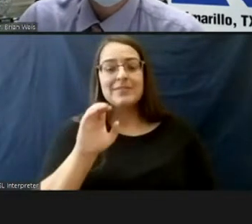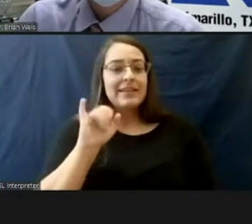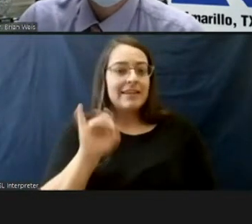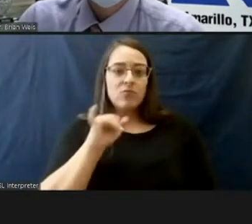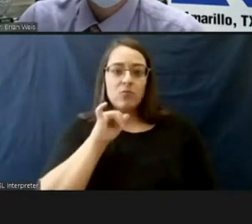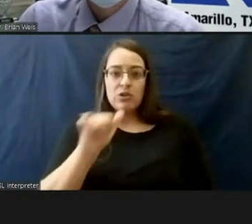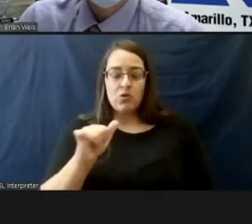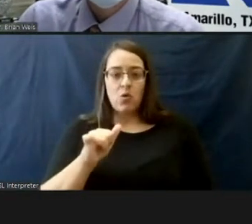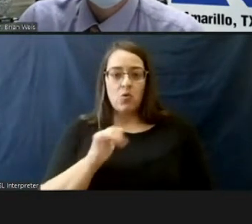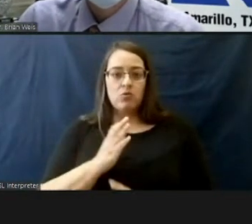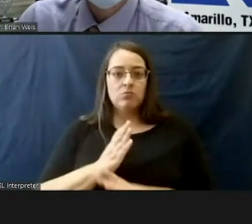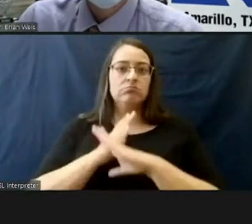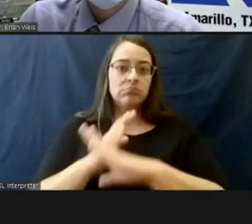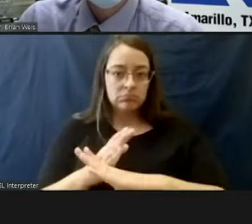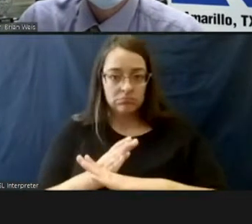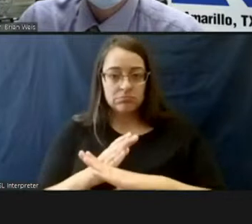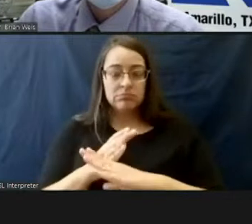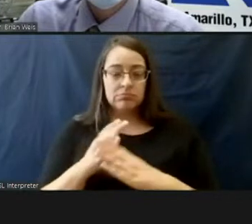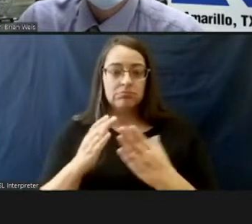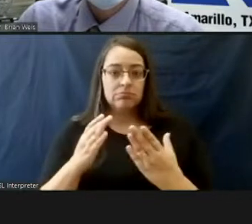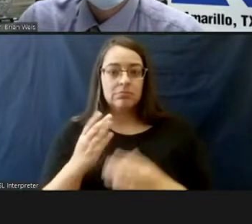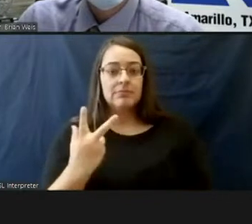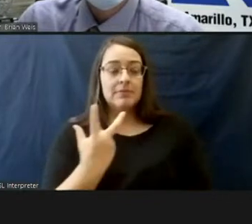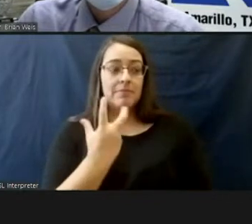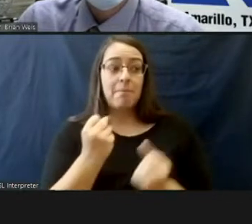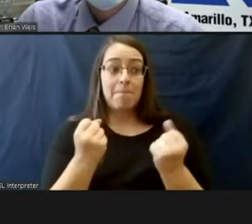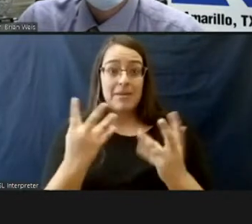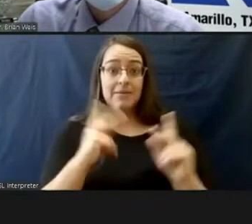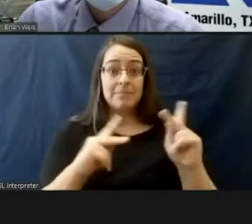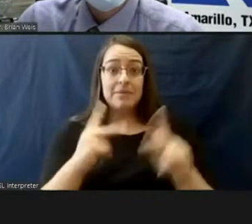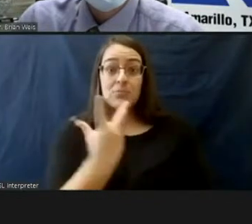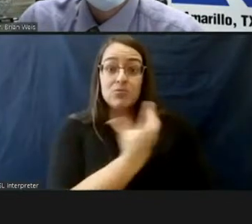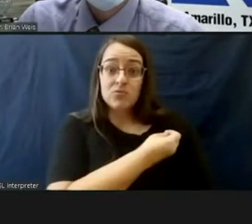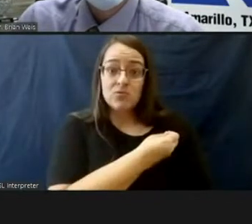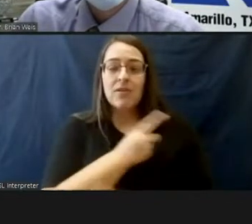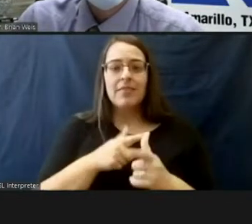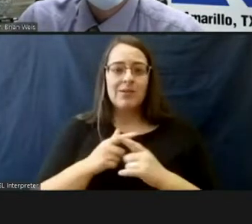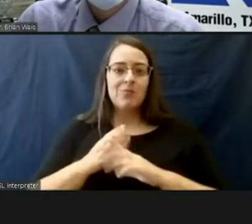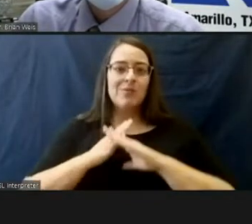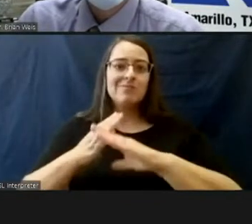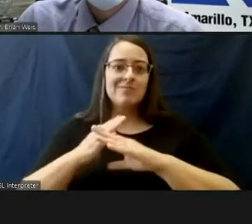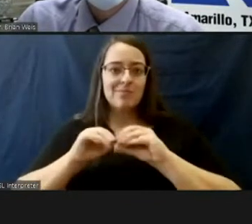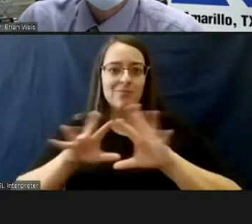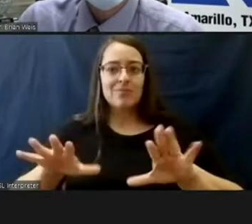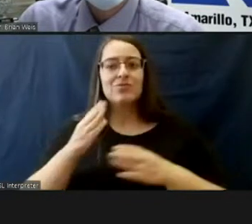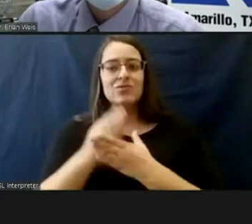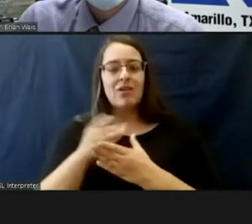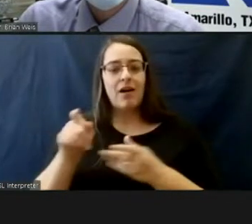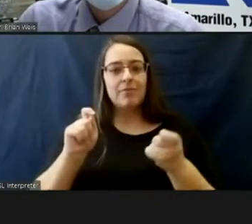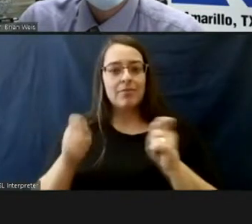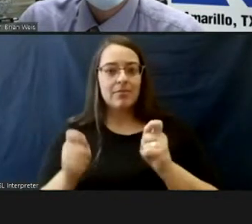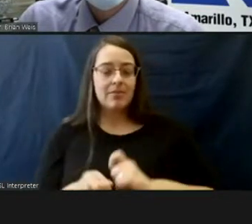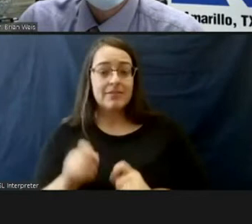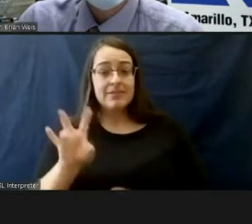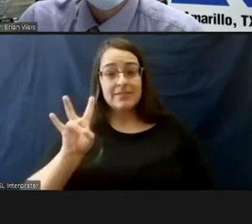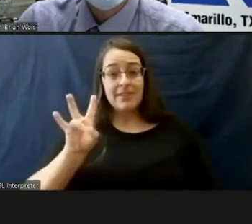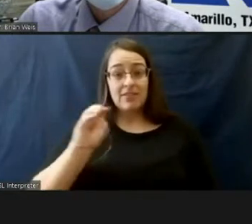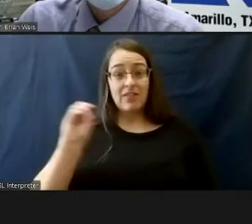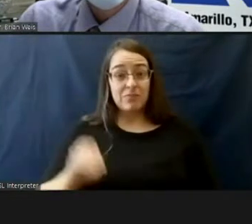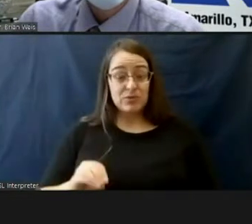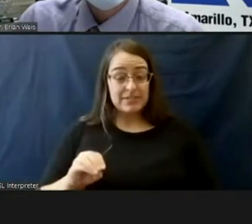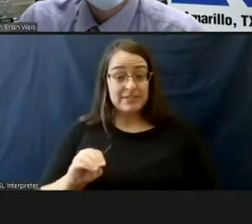a highly vaccinated population. So as Dr. Weiss mentioned, 75% of our folks in this country being vaccinated